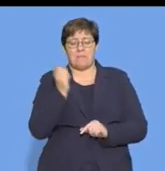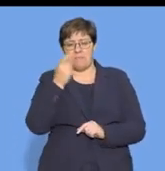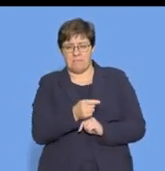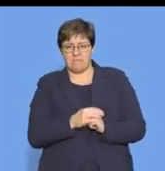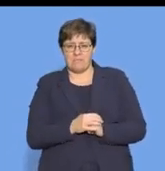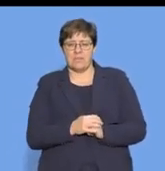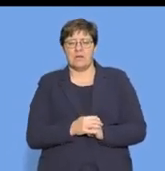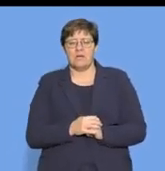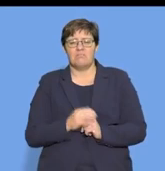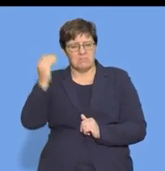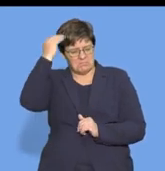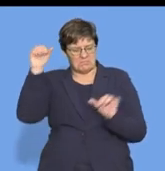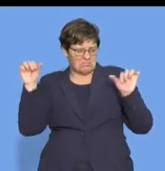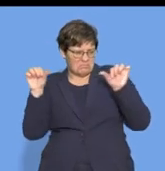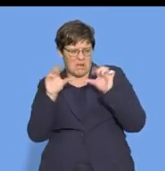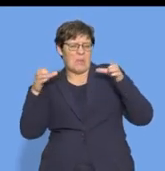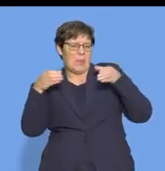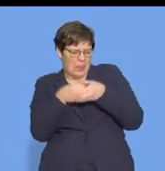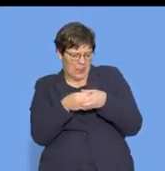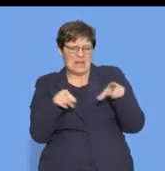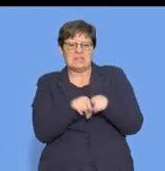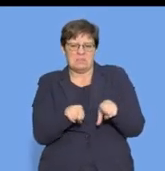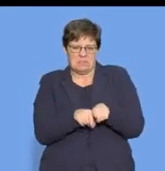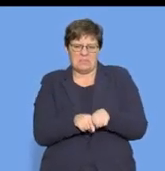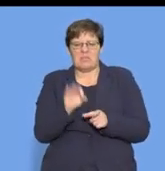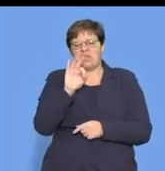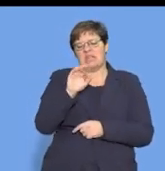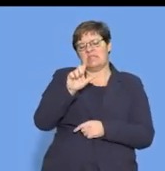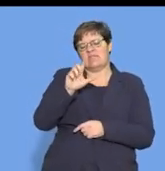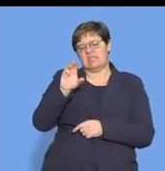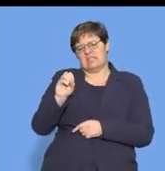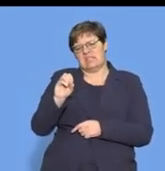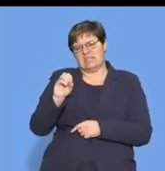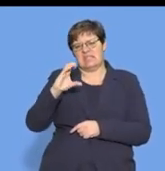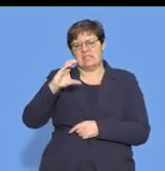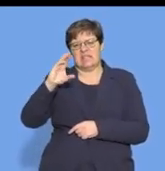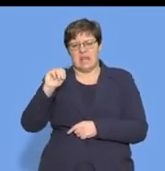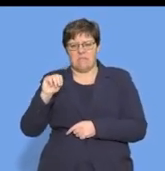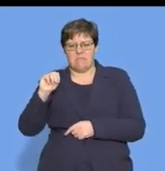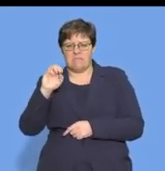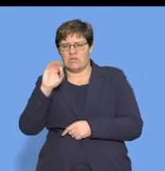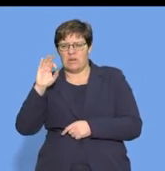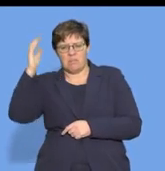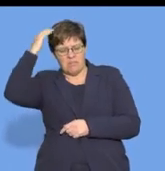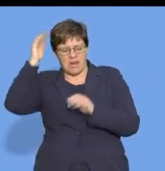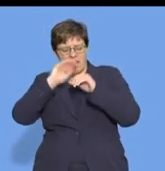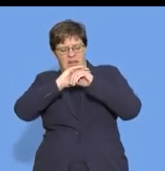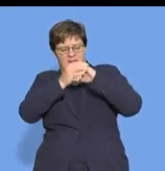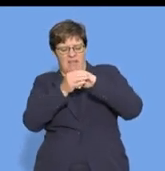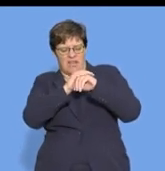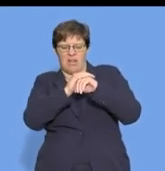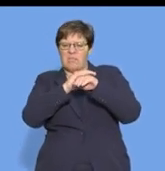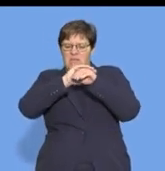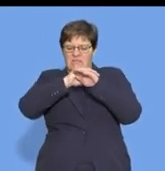only 370 cc's. So you can see again the cranium, it's quite